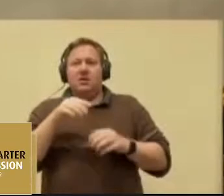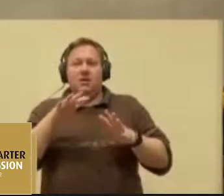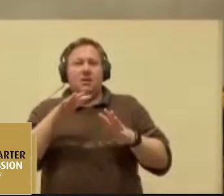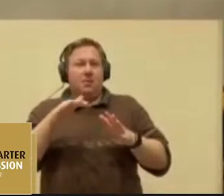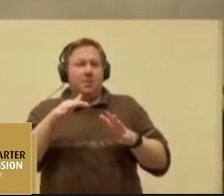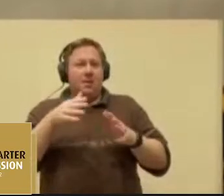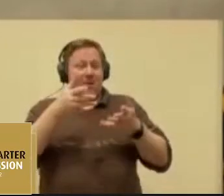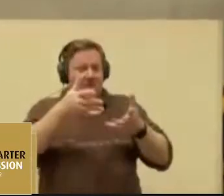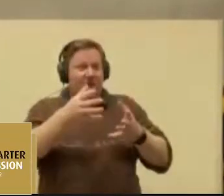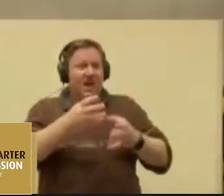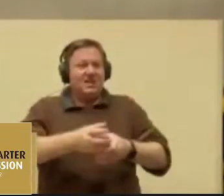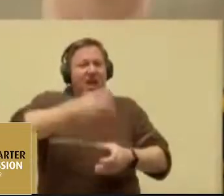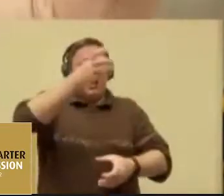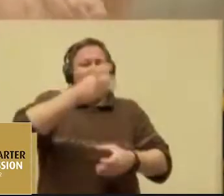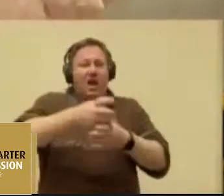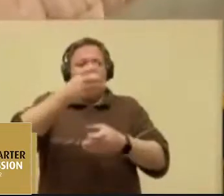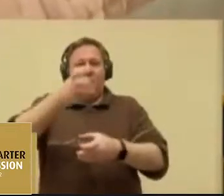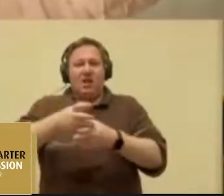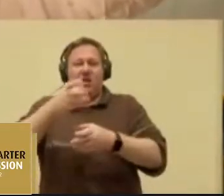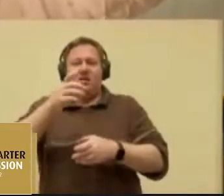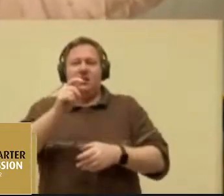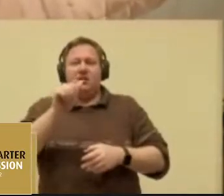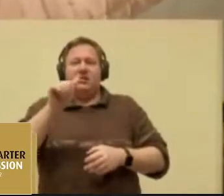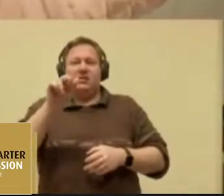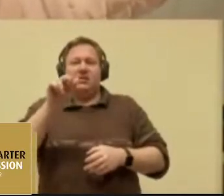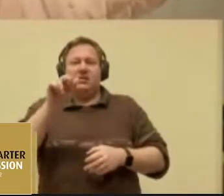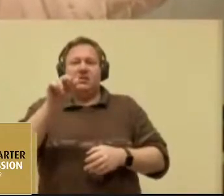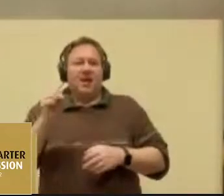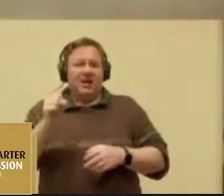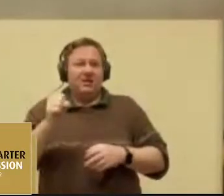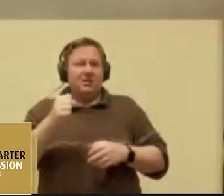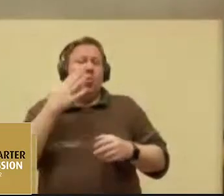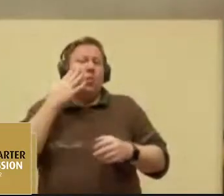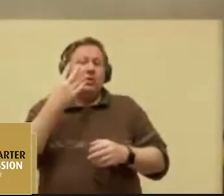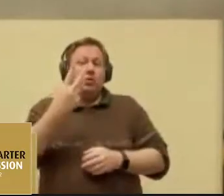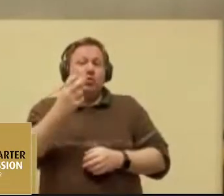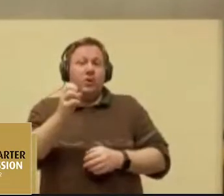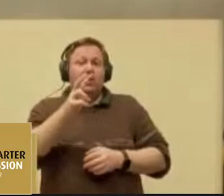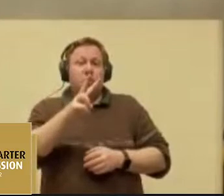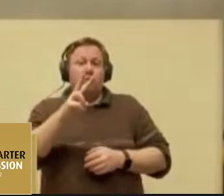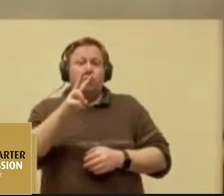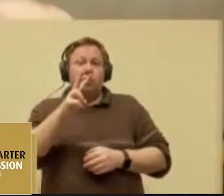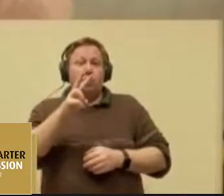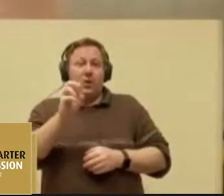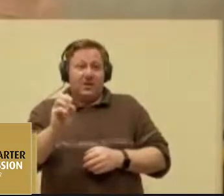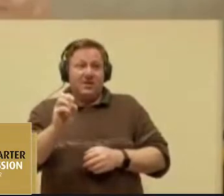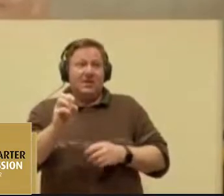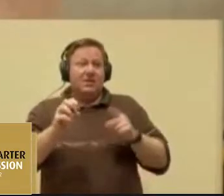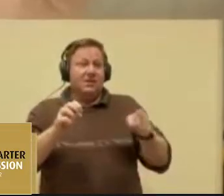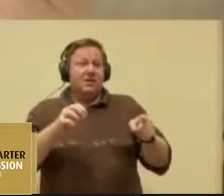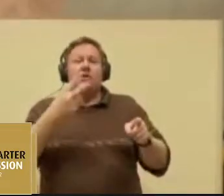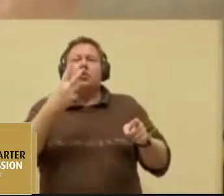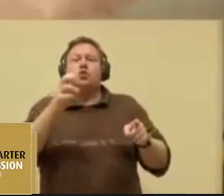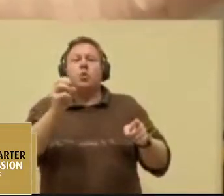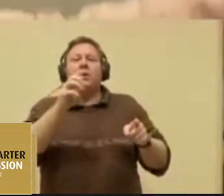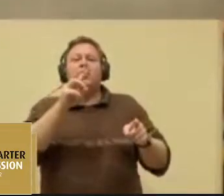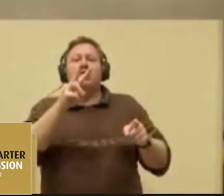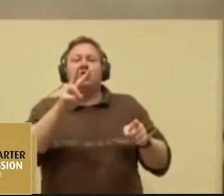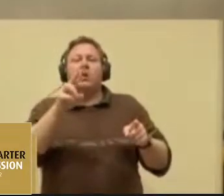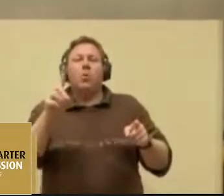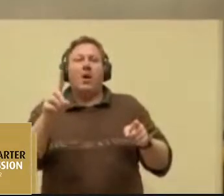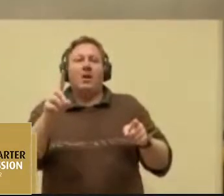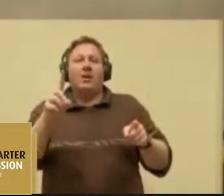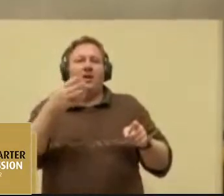tanks there since the water tanks came in 2020 2021 when i got there there was never a drop of